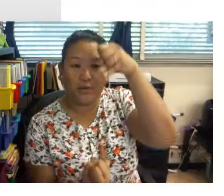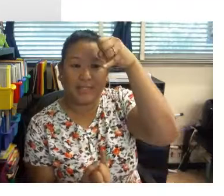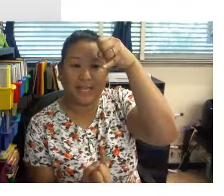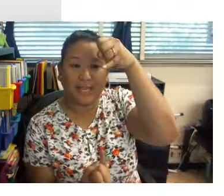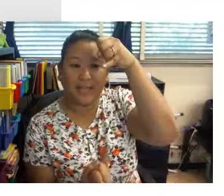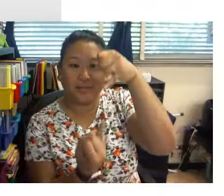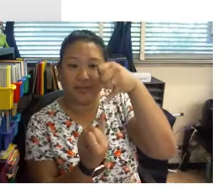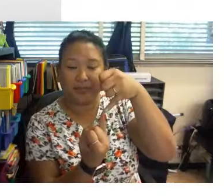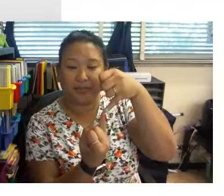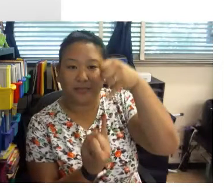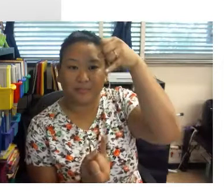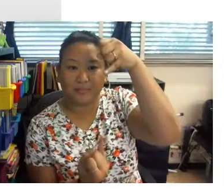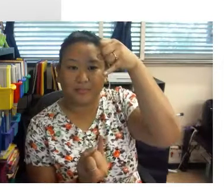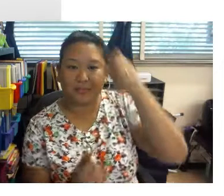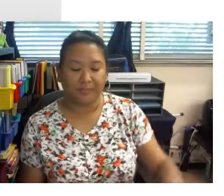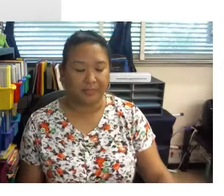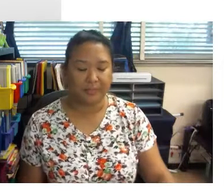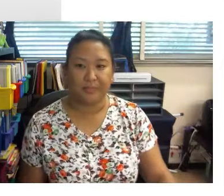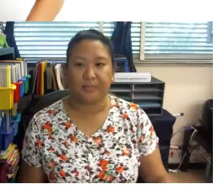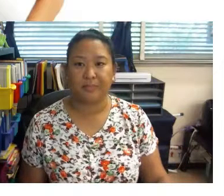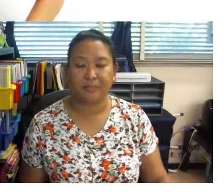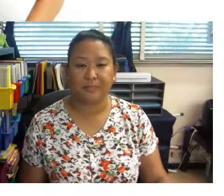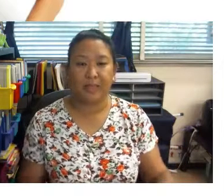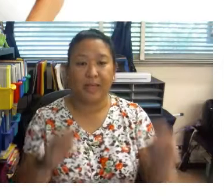thin or skinny,